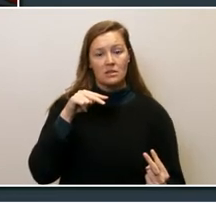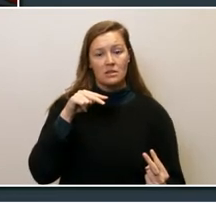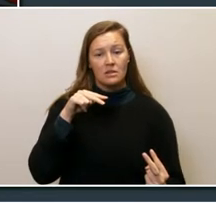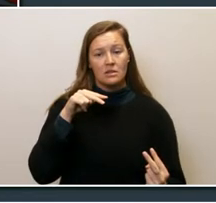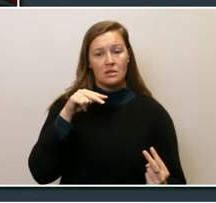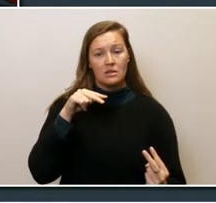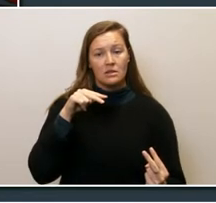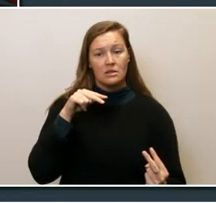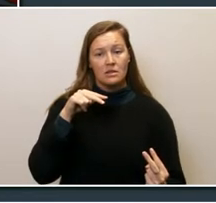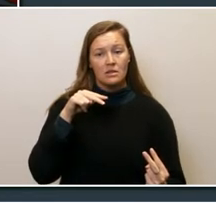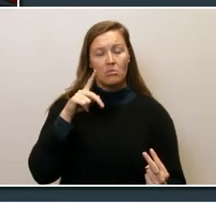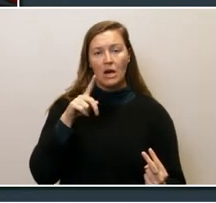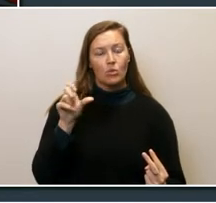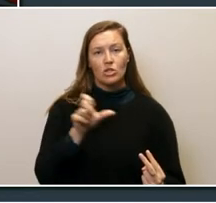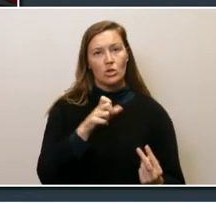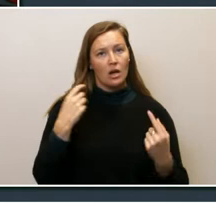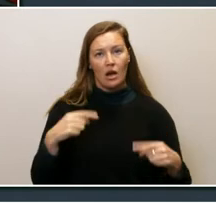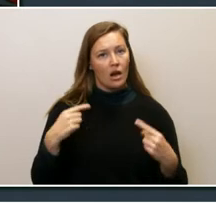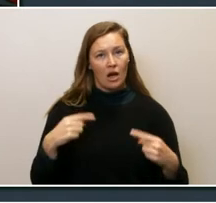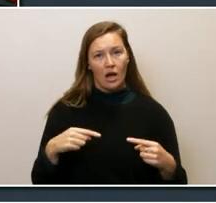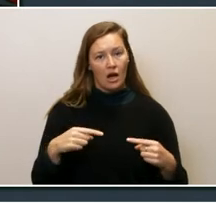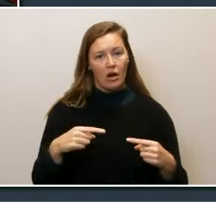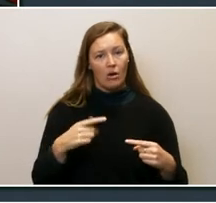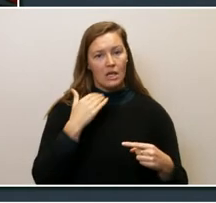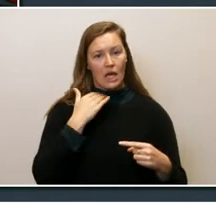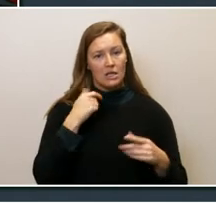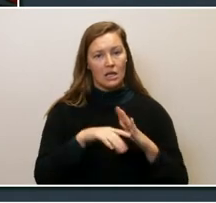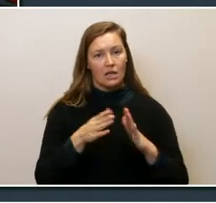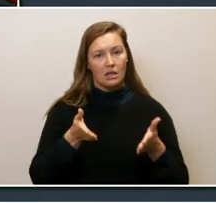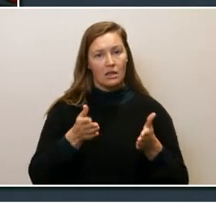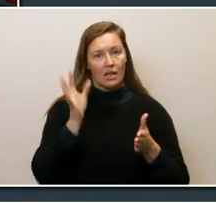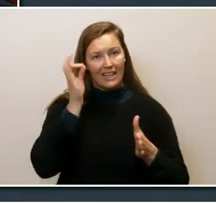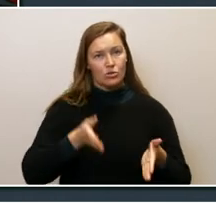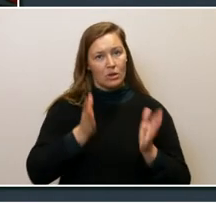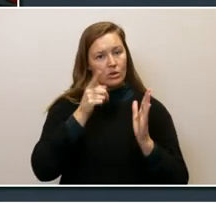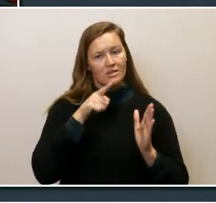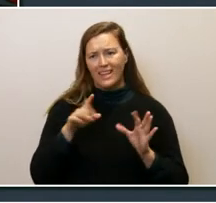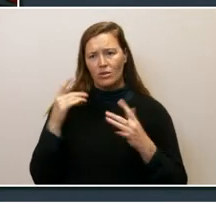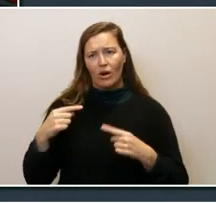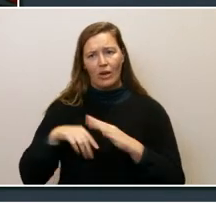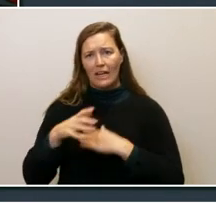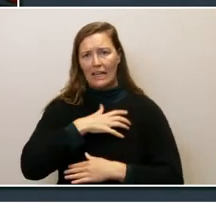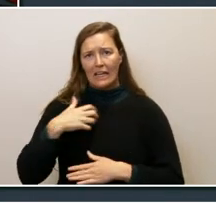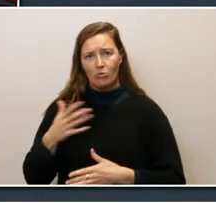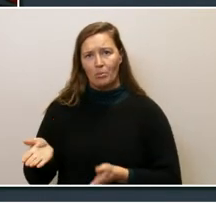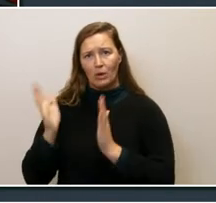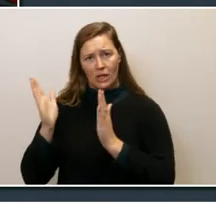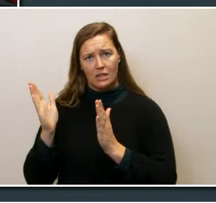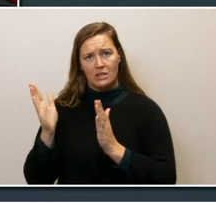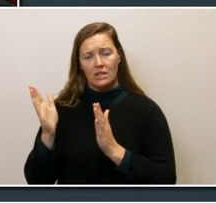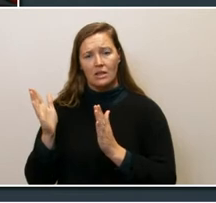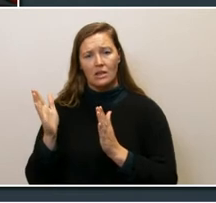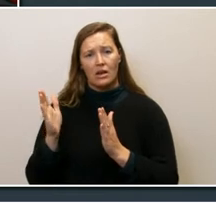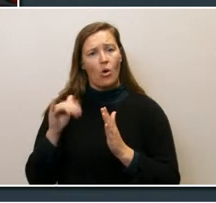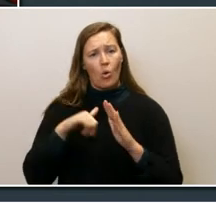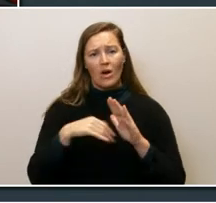large, we should not allow them in council buildings. They're not allowed in government buildings or in council property. You know,